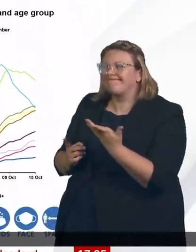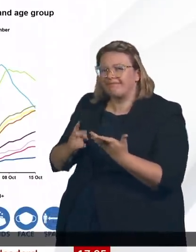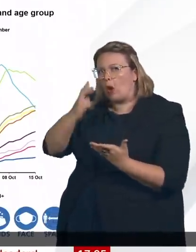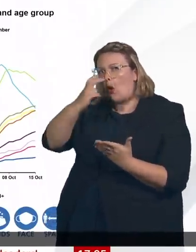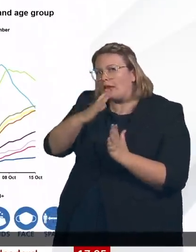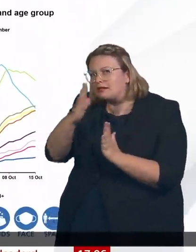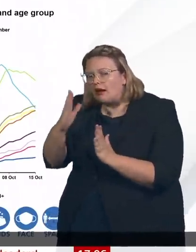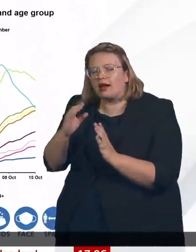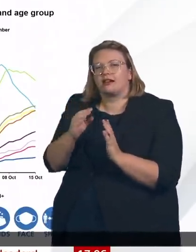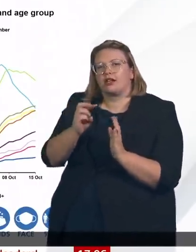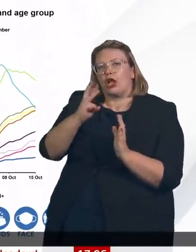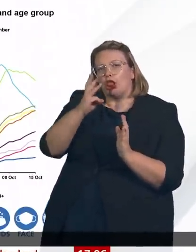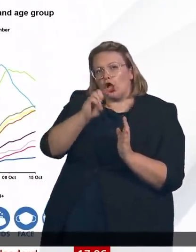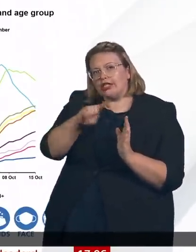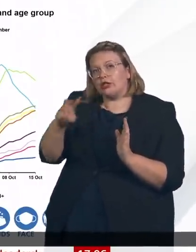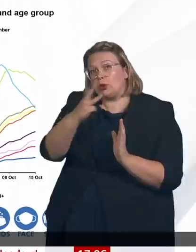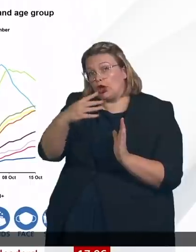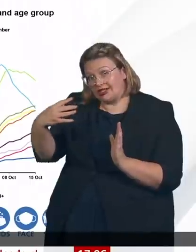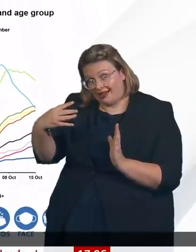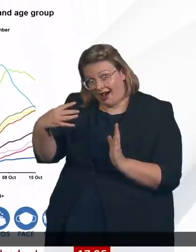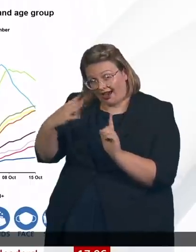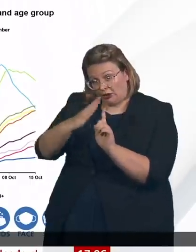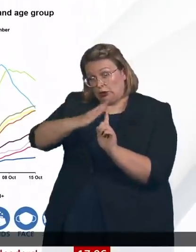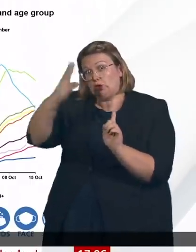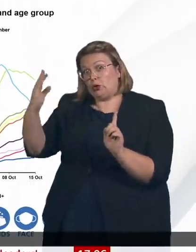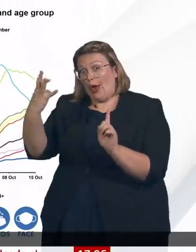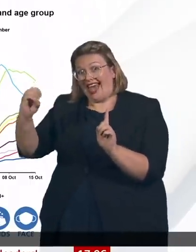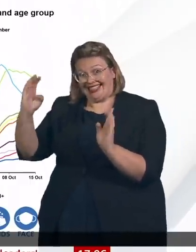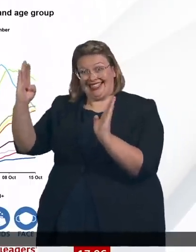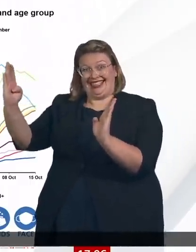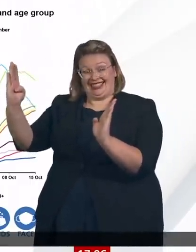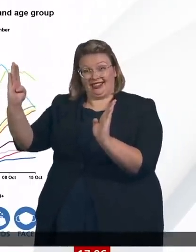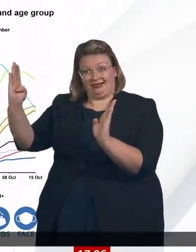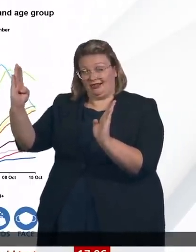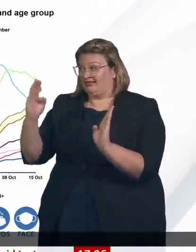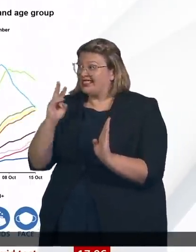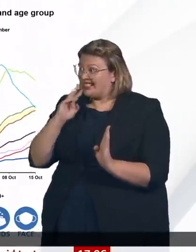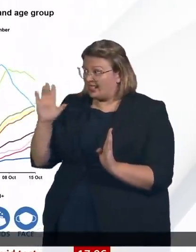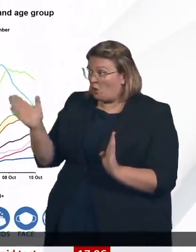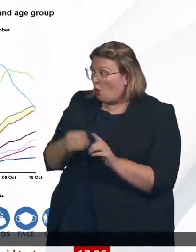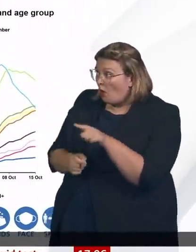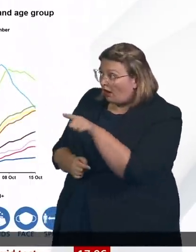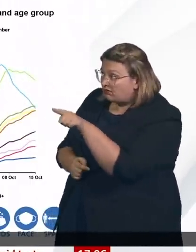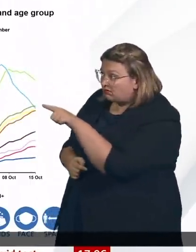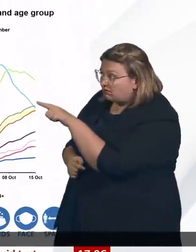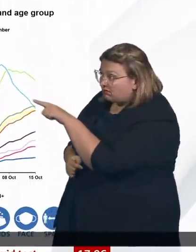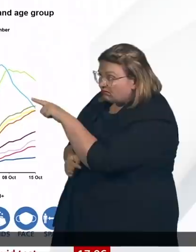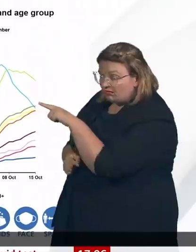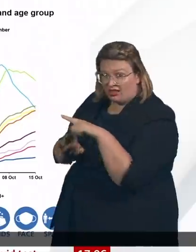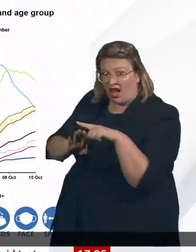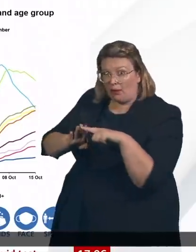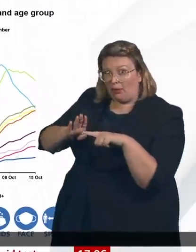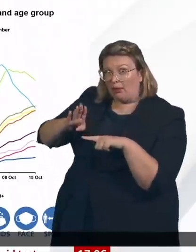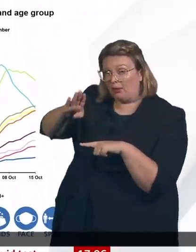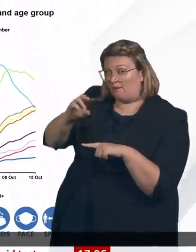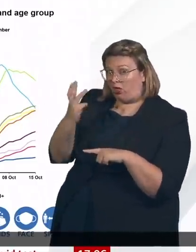to 39 through to 80 plus. And here you can see over time this continuing increase in